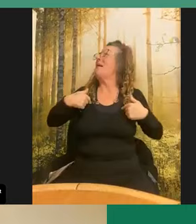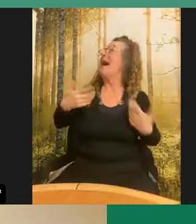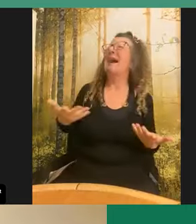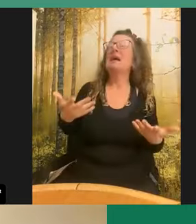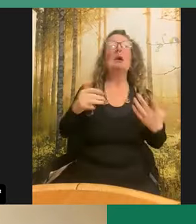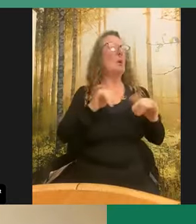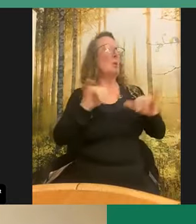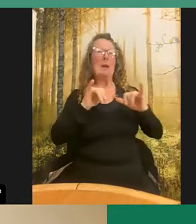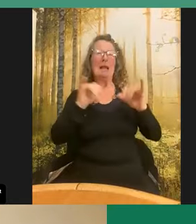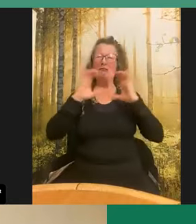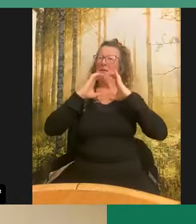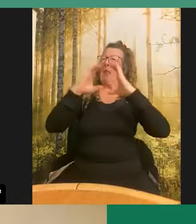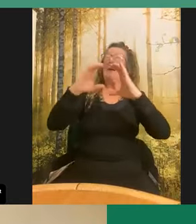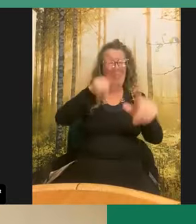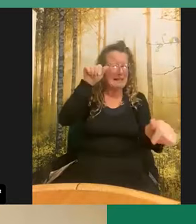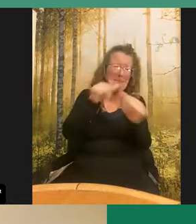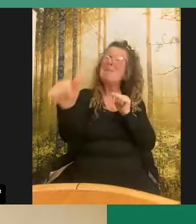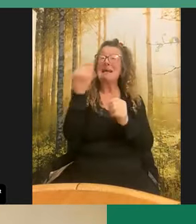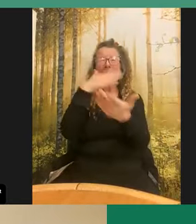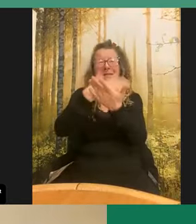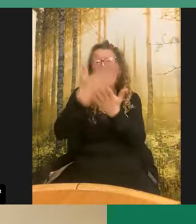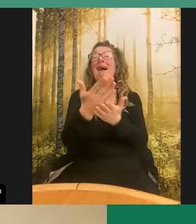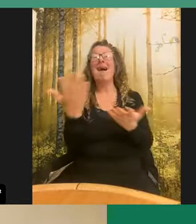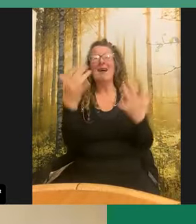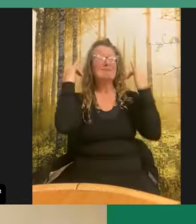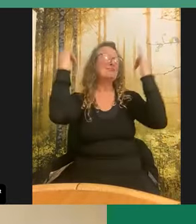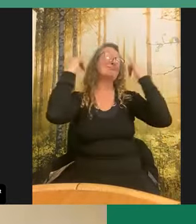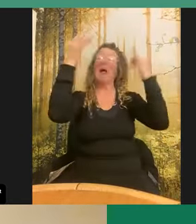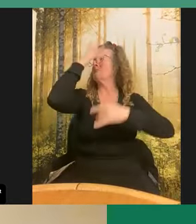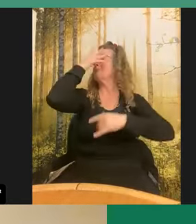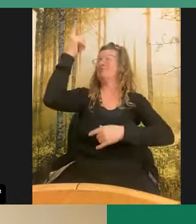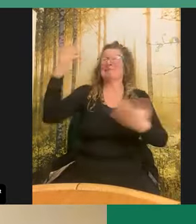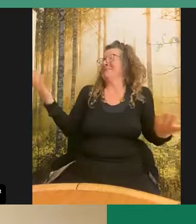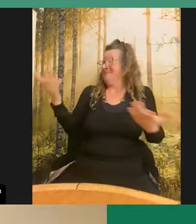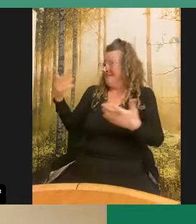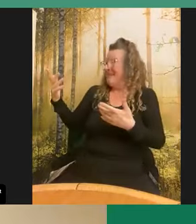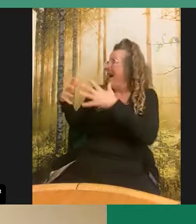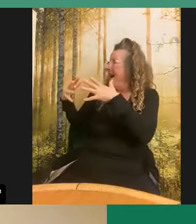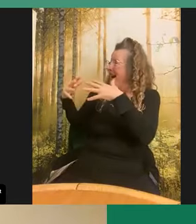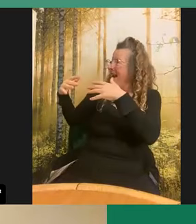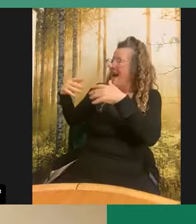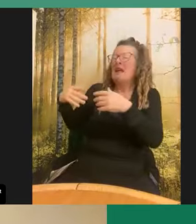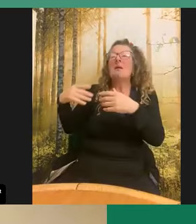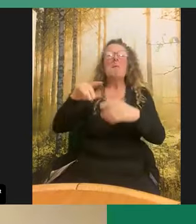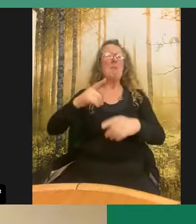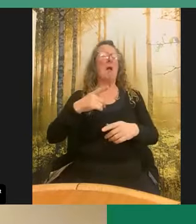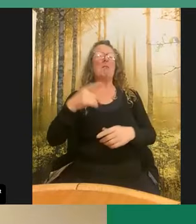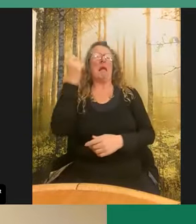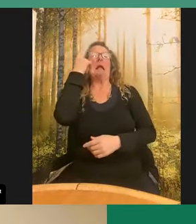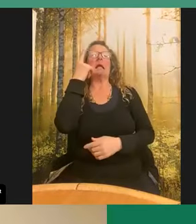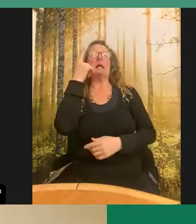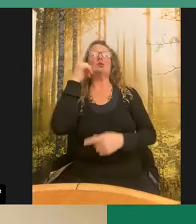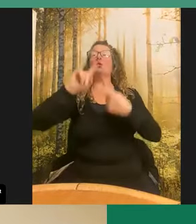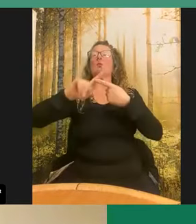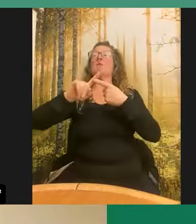kind of the best moment. So this constant desire to locate, to be quick, to move quickly, to